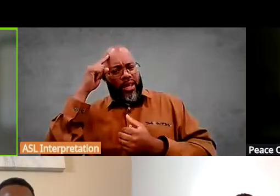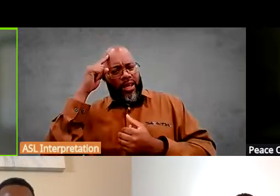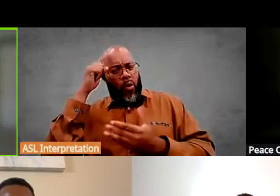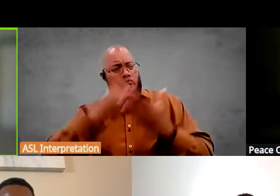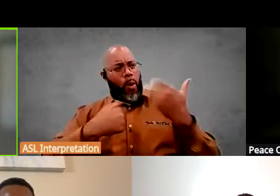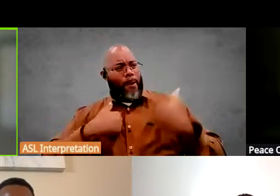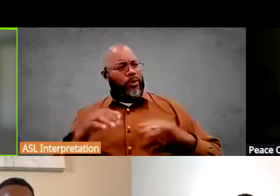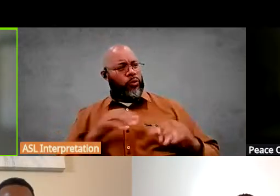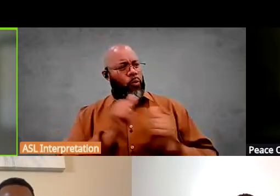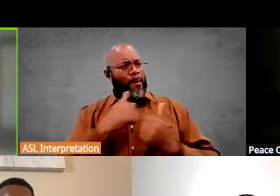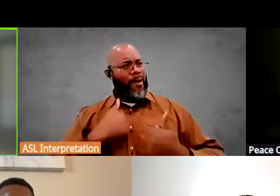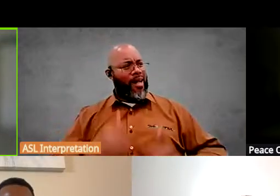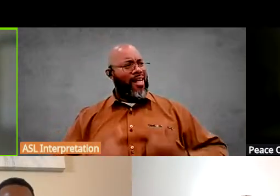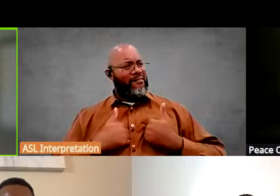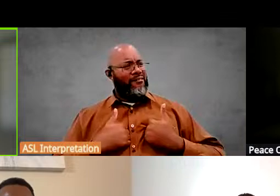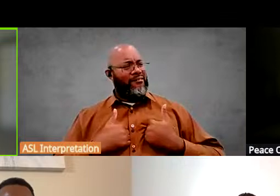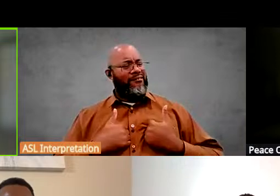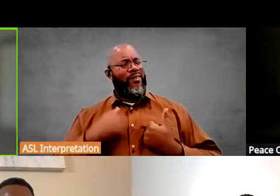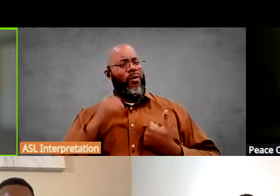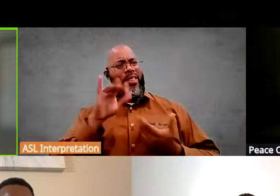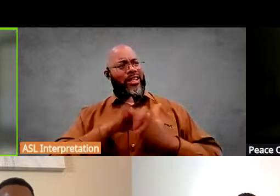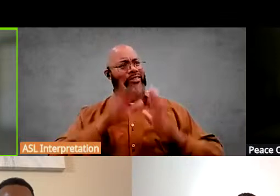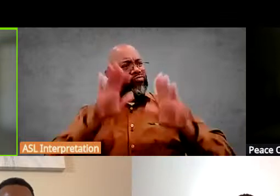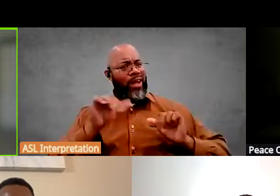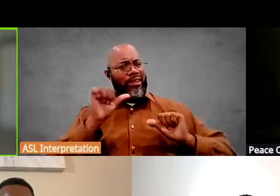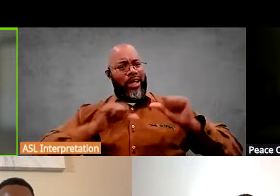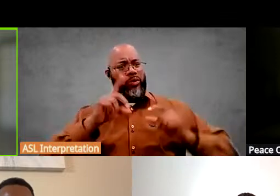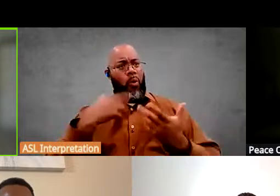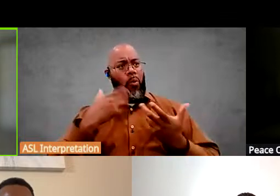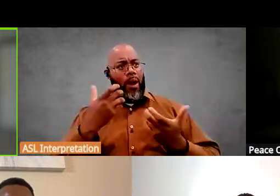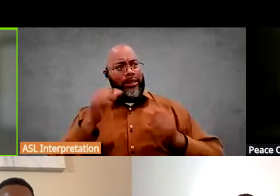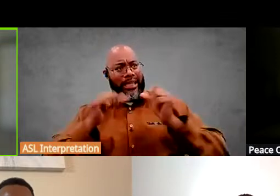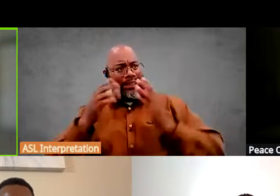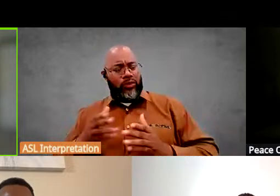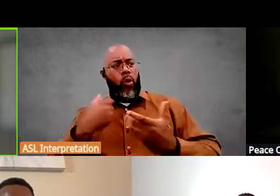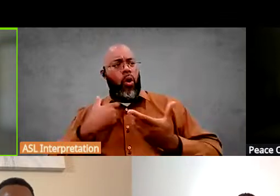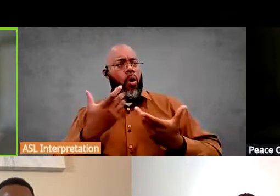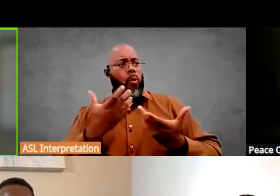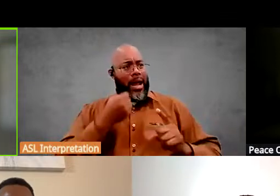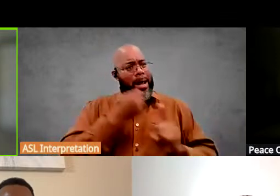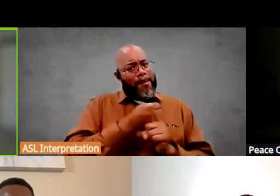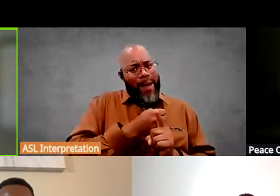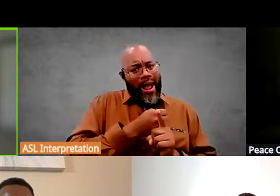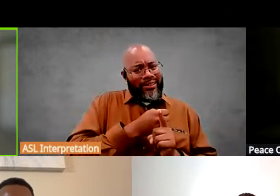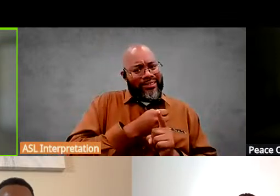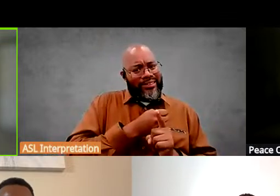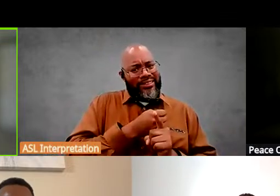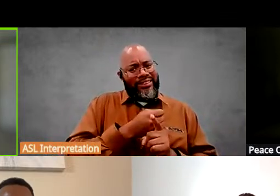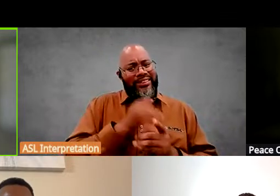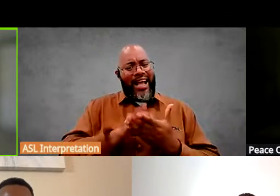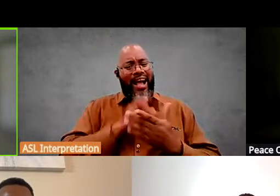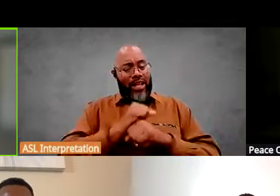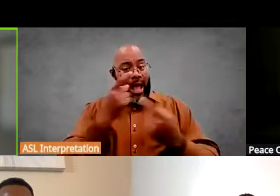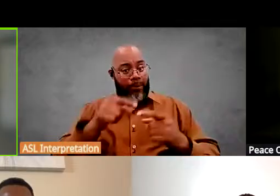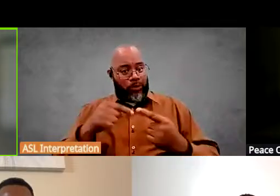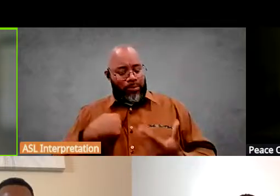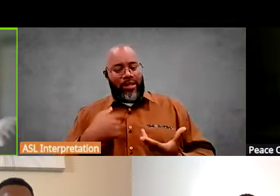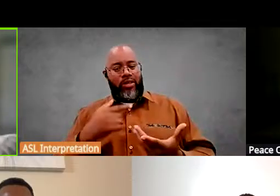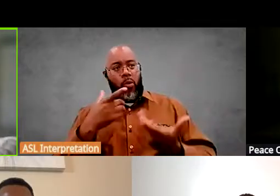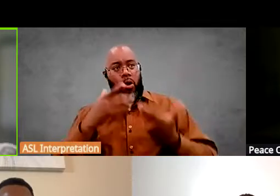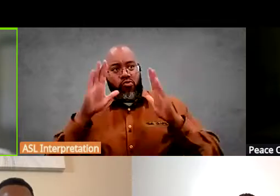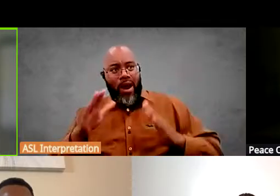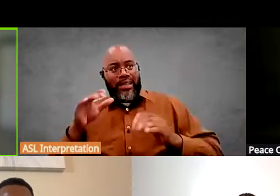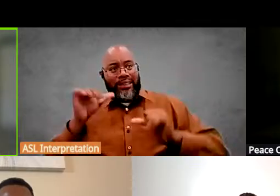I doing with my life, right? Like, okay, this is great science. Do I want to be a scientist or do I want to have impact? That's like the thing that actually happened to me. Do I want to be great at being